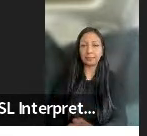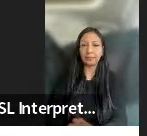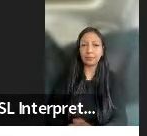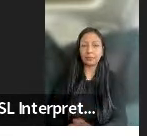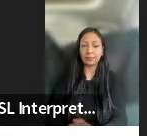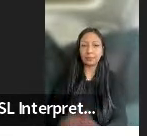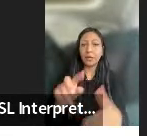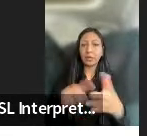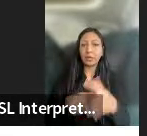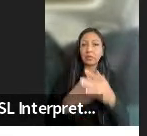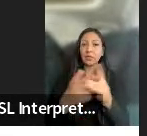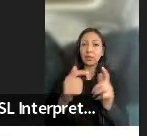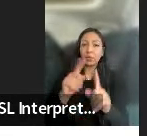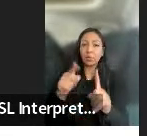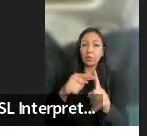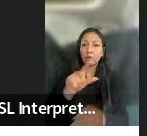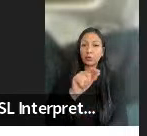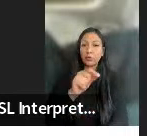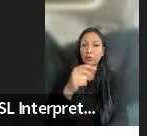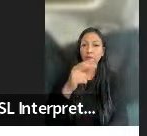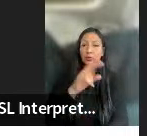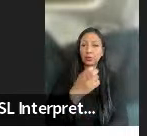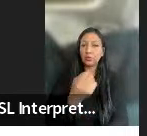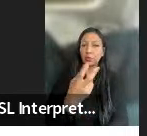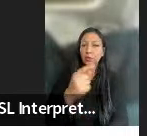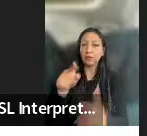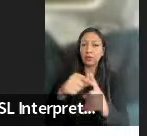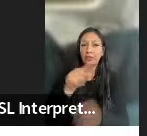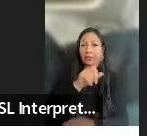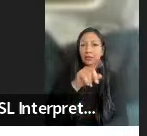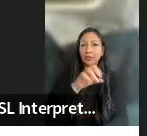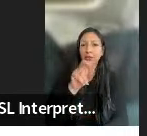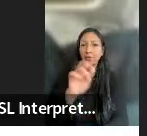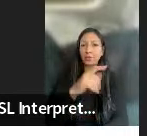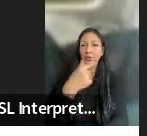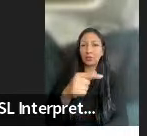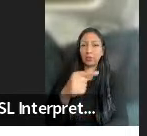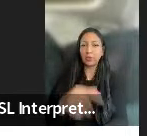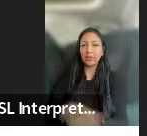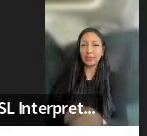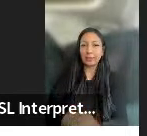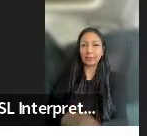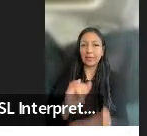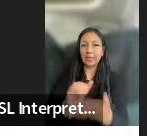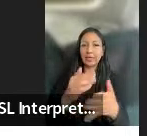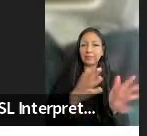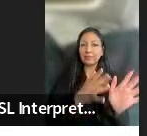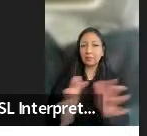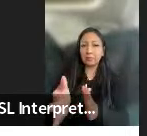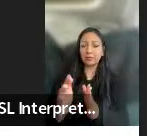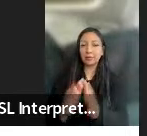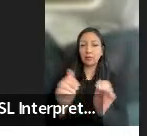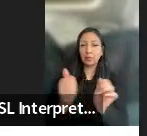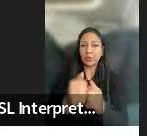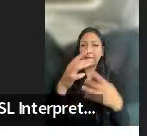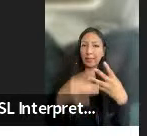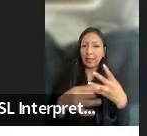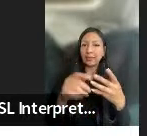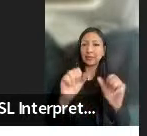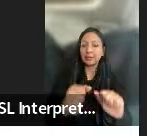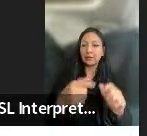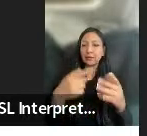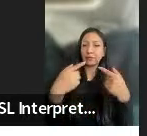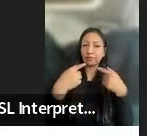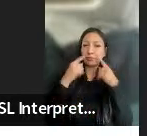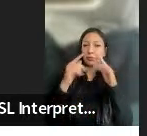It starts in 2012 with the Zone Green text amendment, which was a series of elective progressive